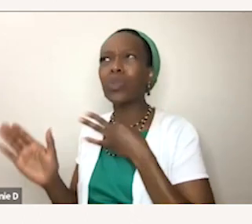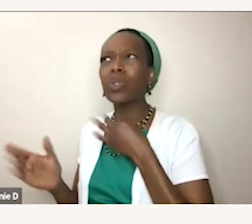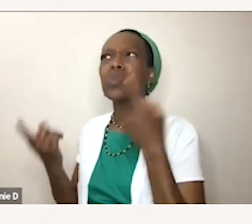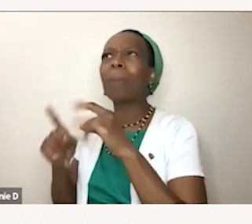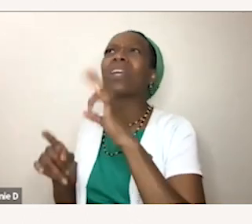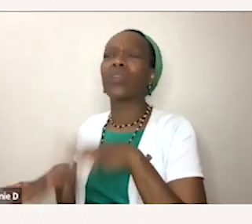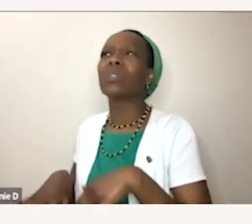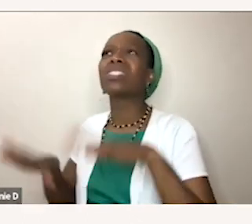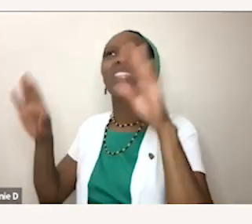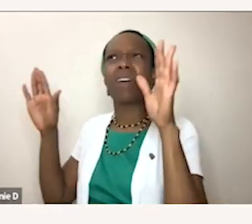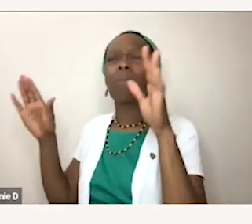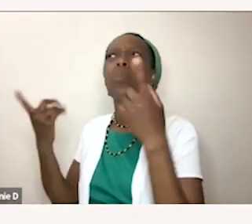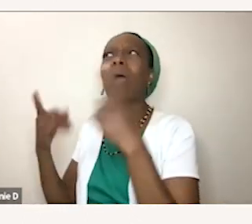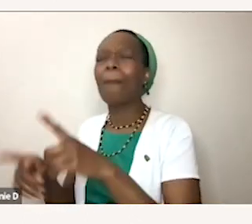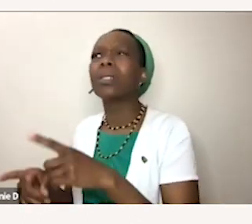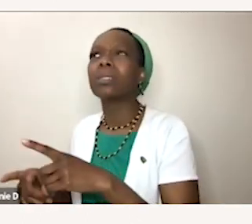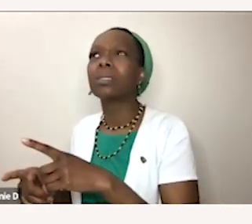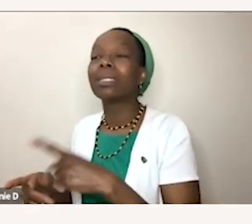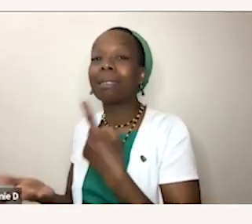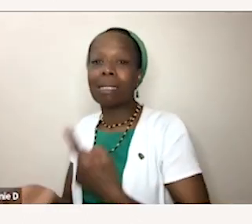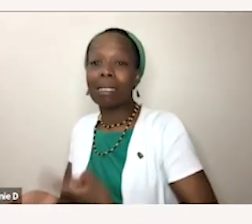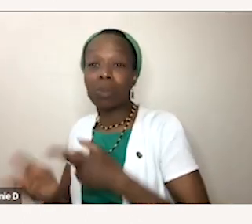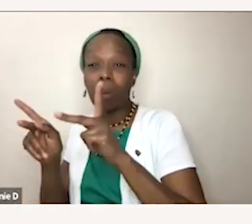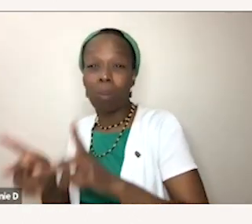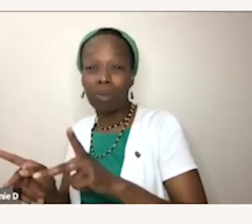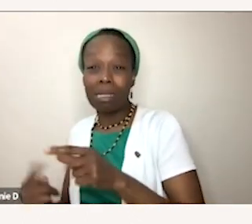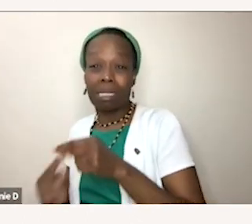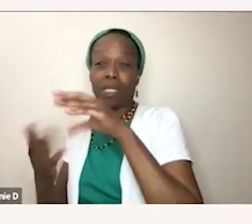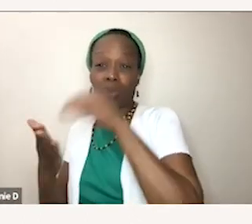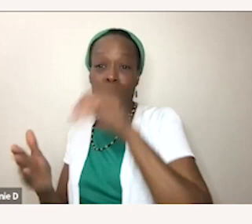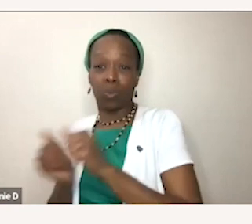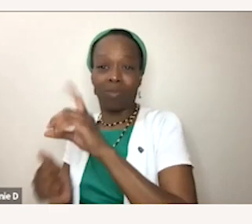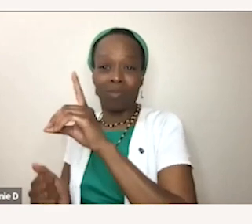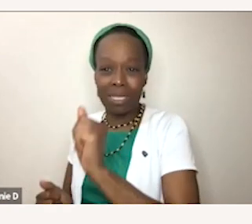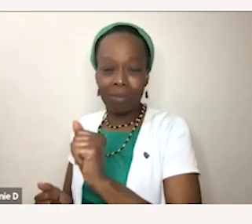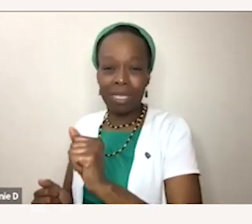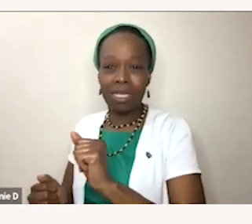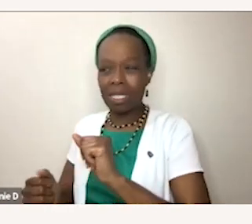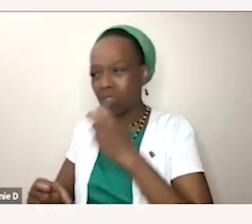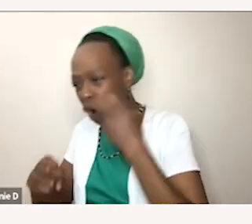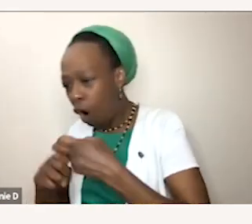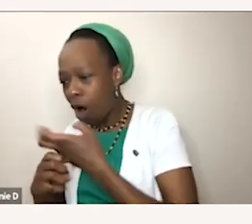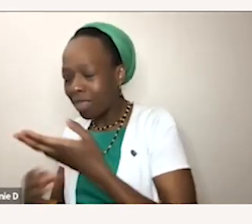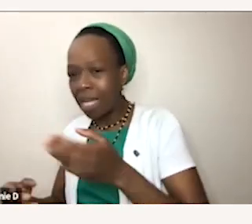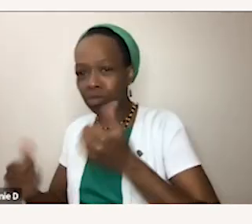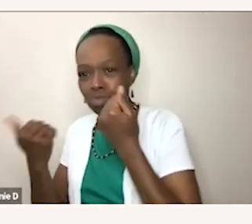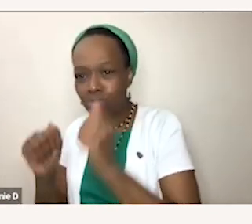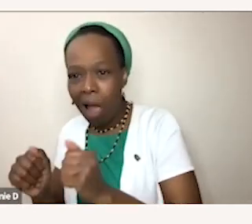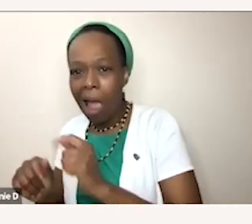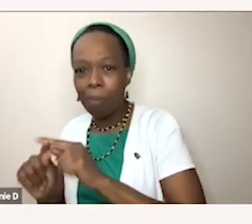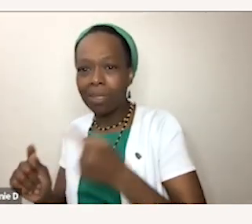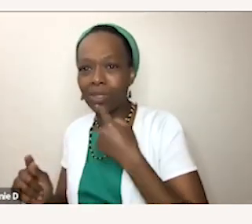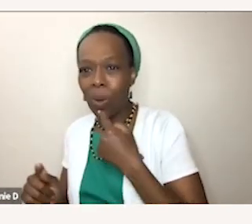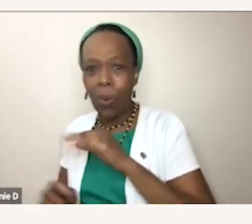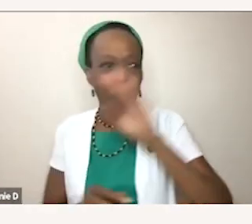know, sometimes if something is so hard, and particularly for students with disabilities, and to say never give up, keep pushing. But if there are other barriers that are out of